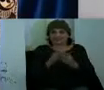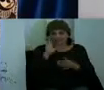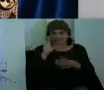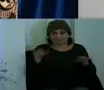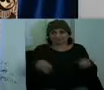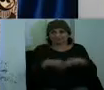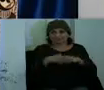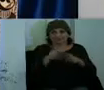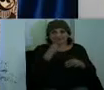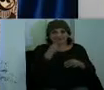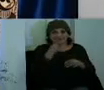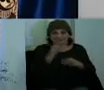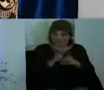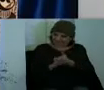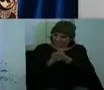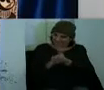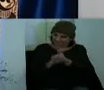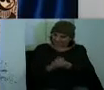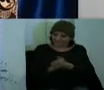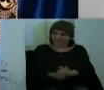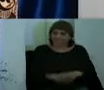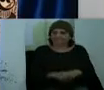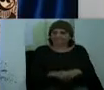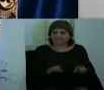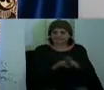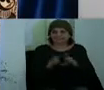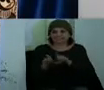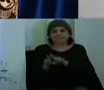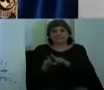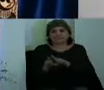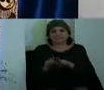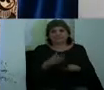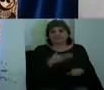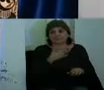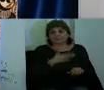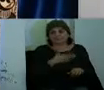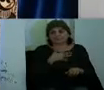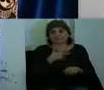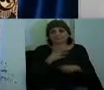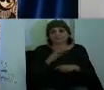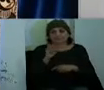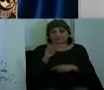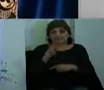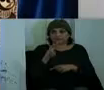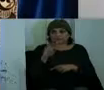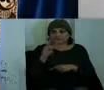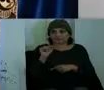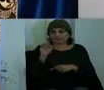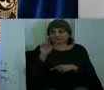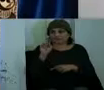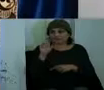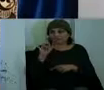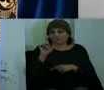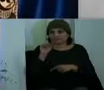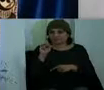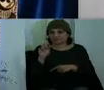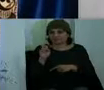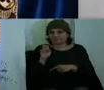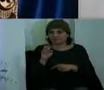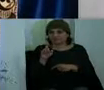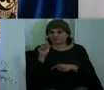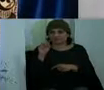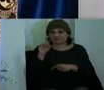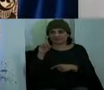up. So congratulations. We're also glad to have Reverend Wayne Lindsay with us again. Always a pleasure to have him with us